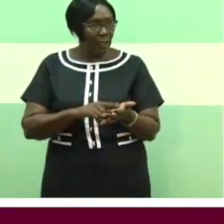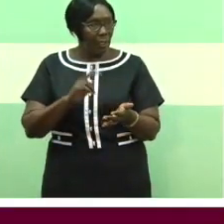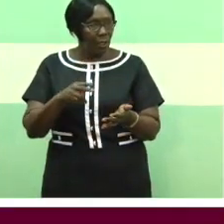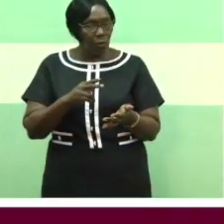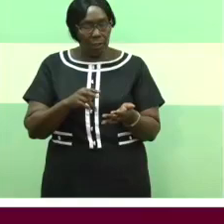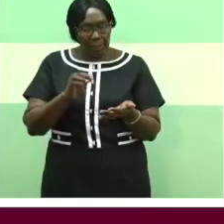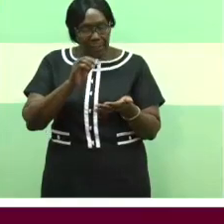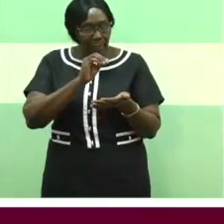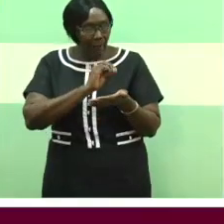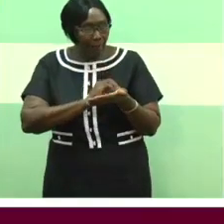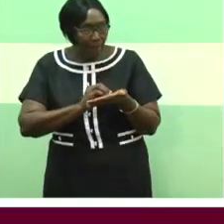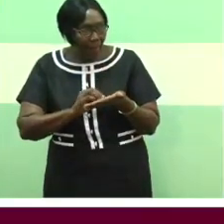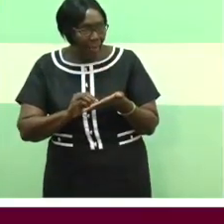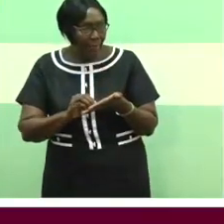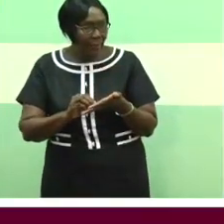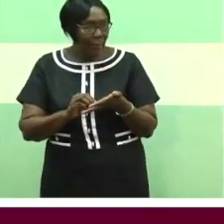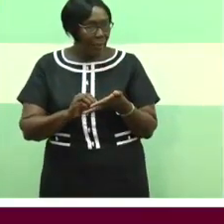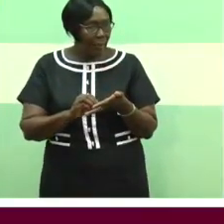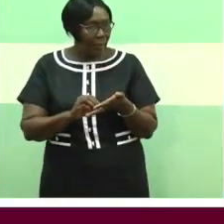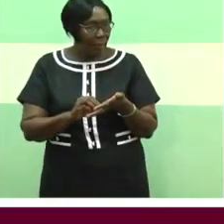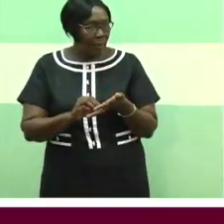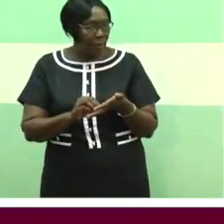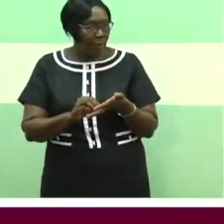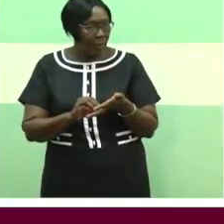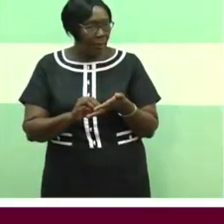a marker and do.